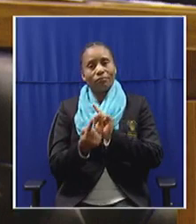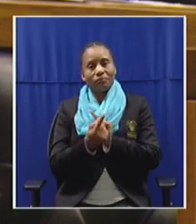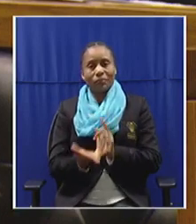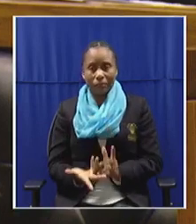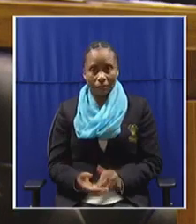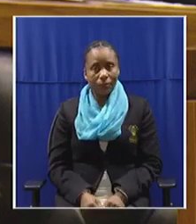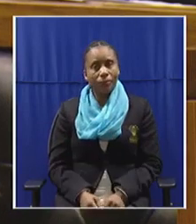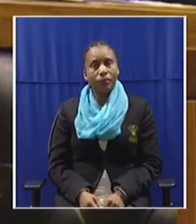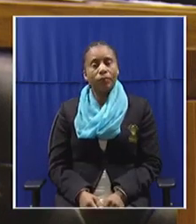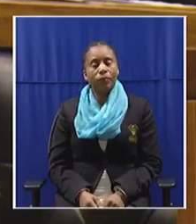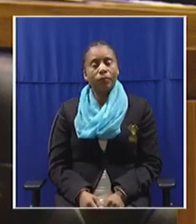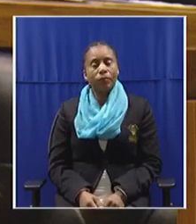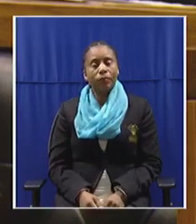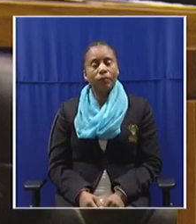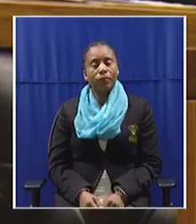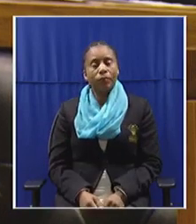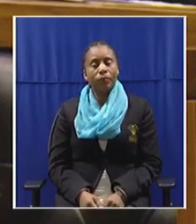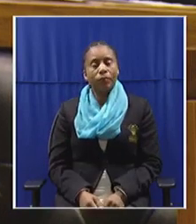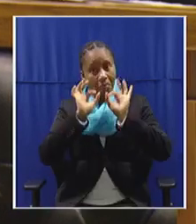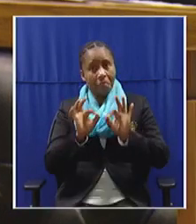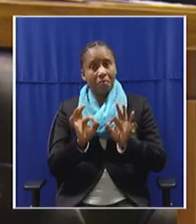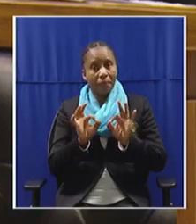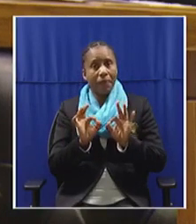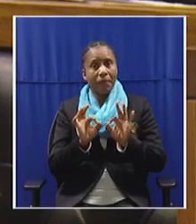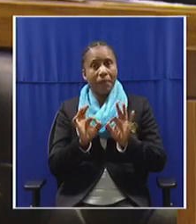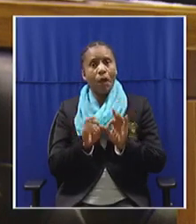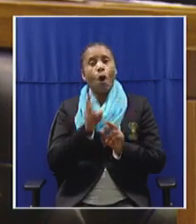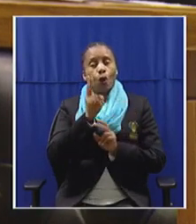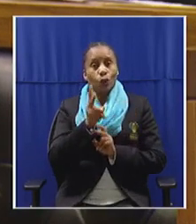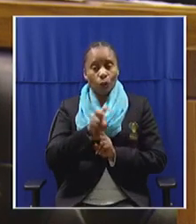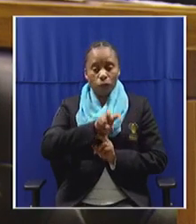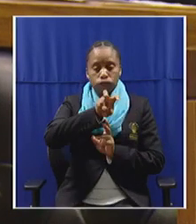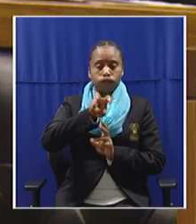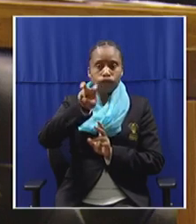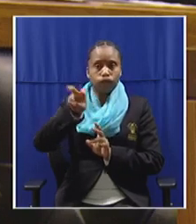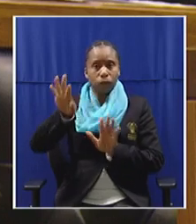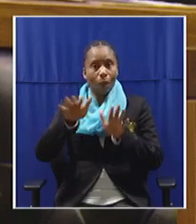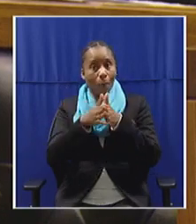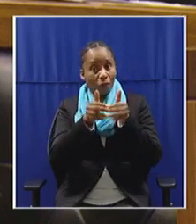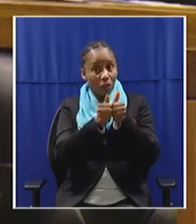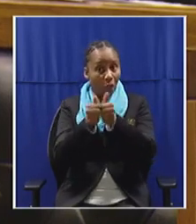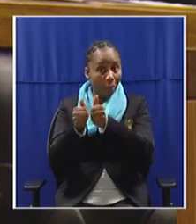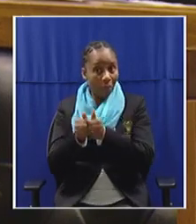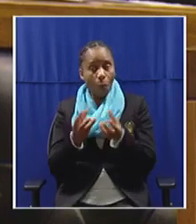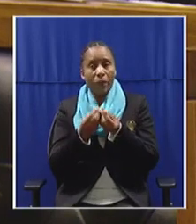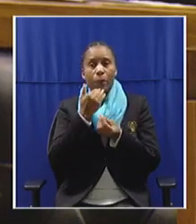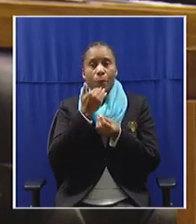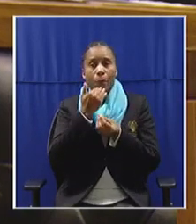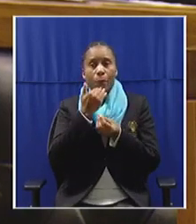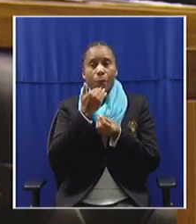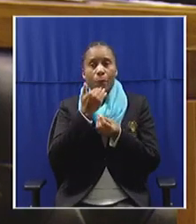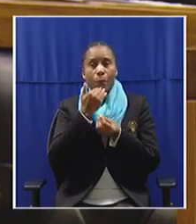appropriate, it will also enlist and mobilize partnerships with the private sector to